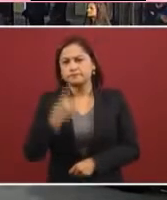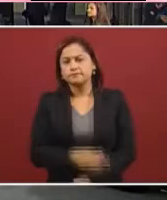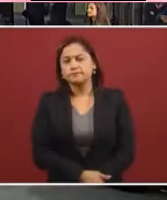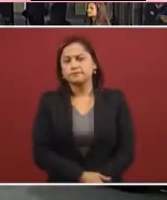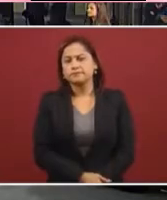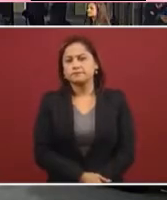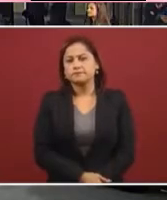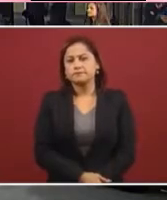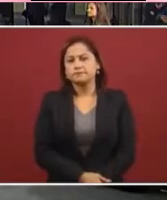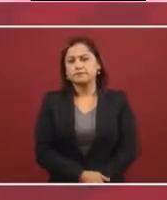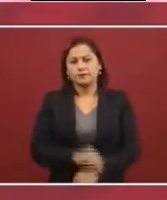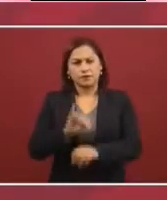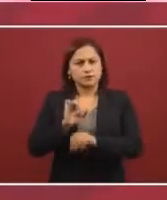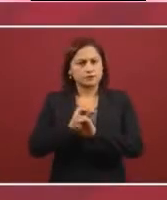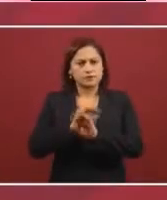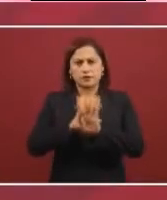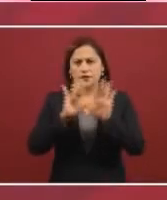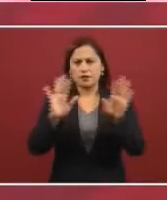Hay